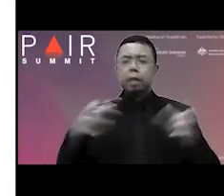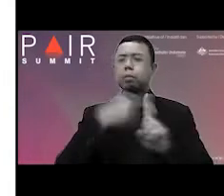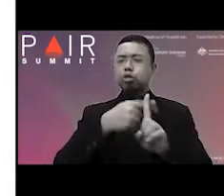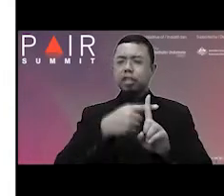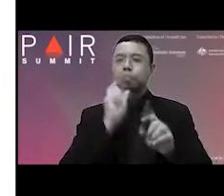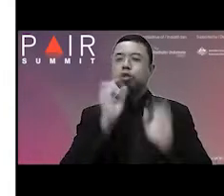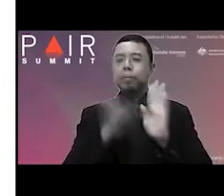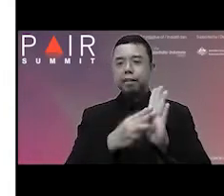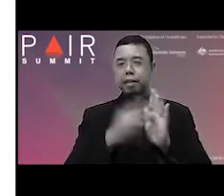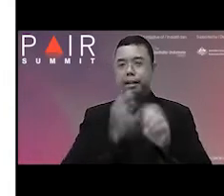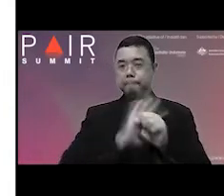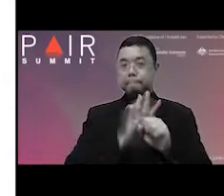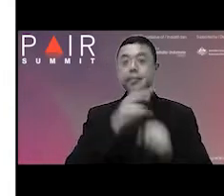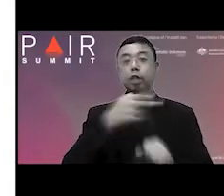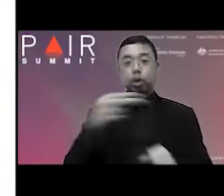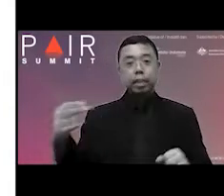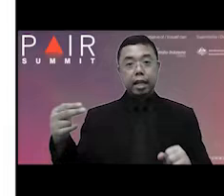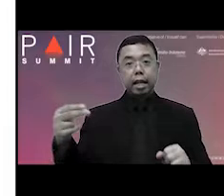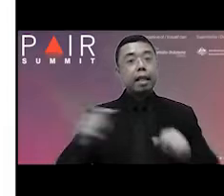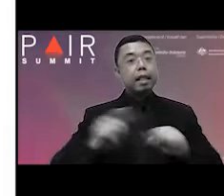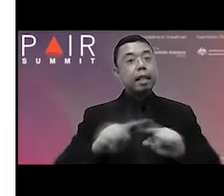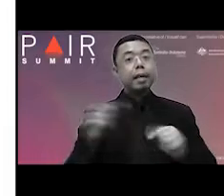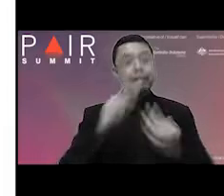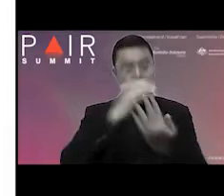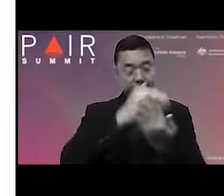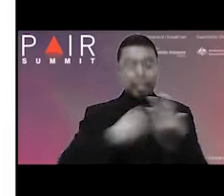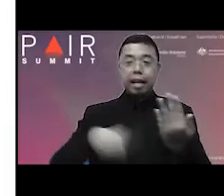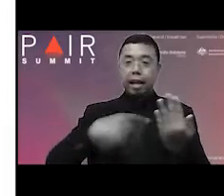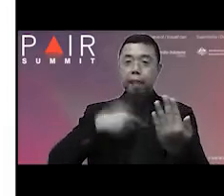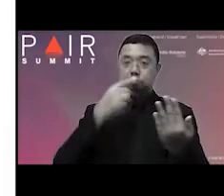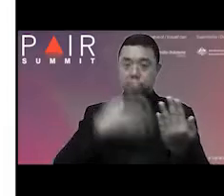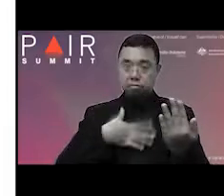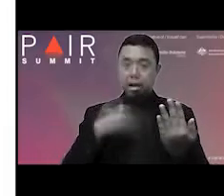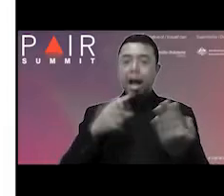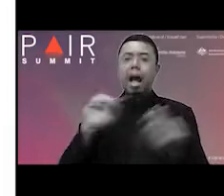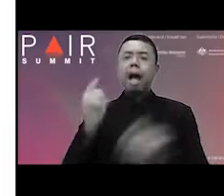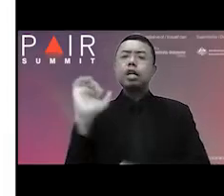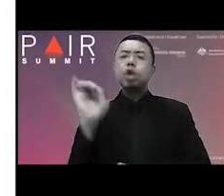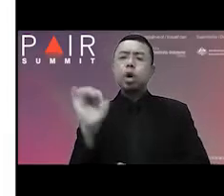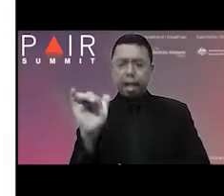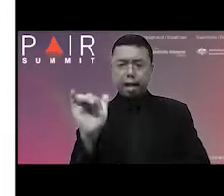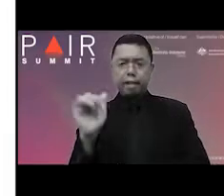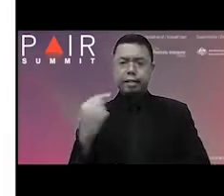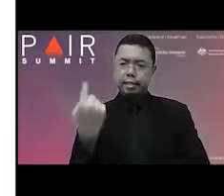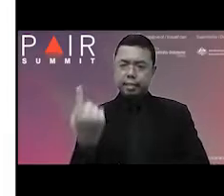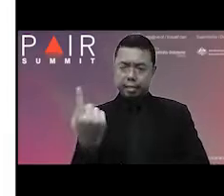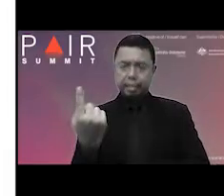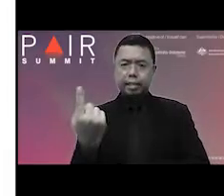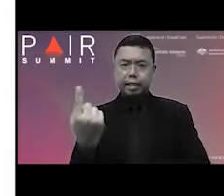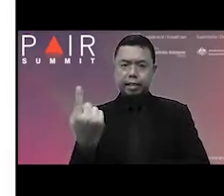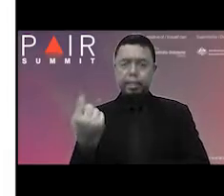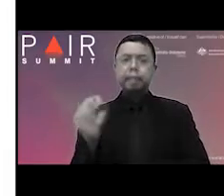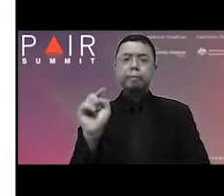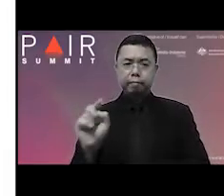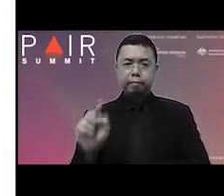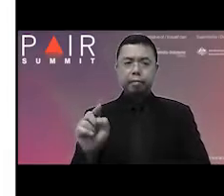So based on our result, in Yogyakarta only, we found 10 applications used to capture the data with a